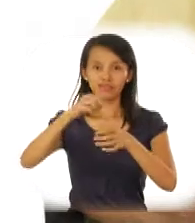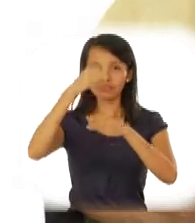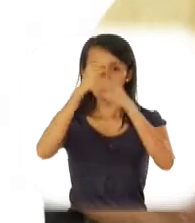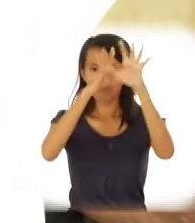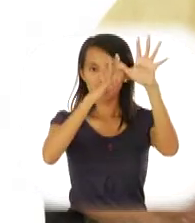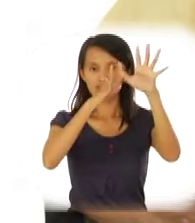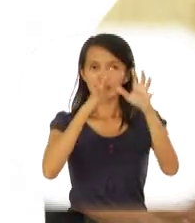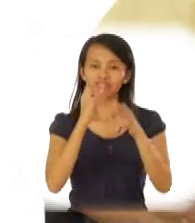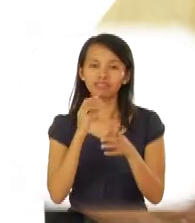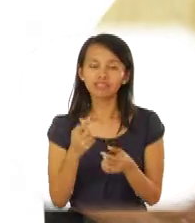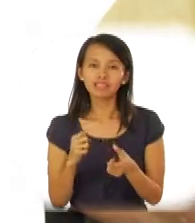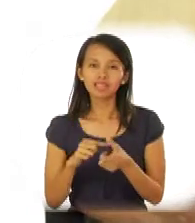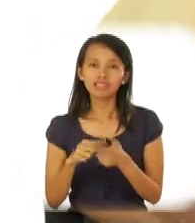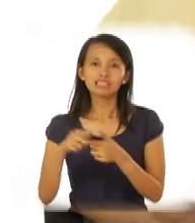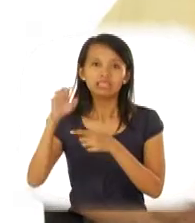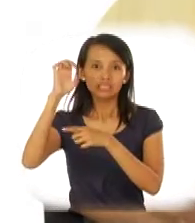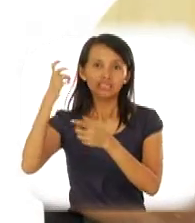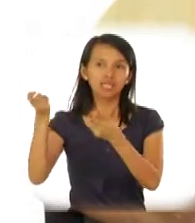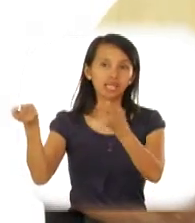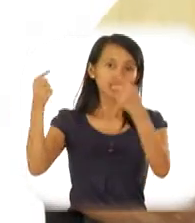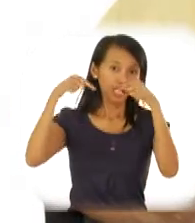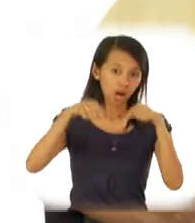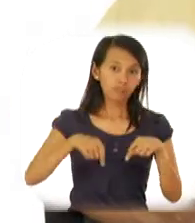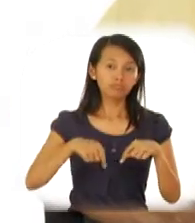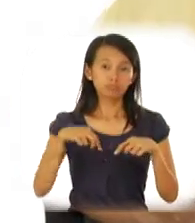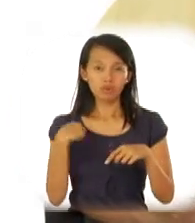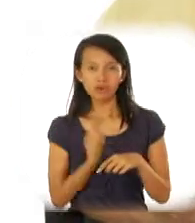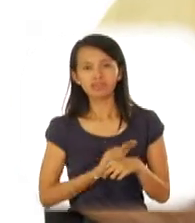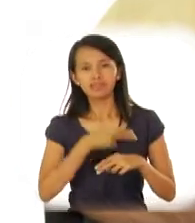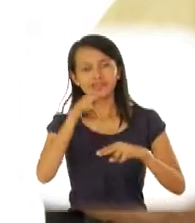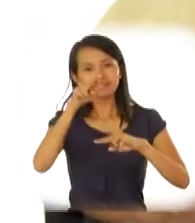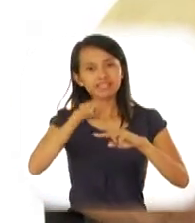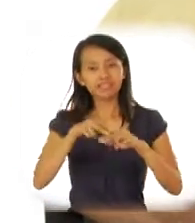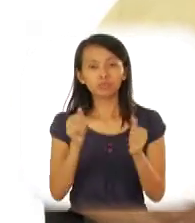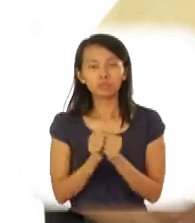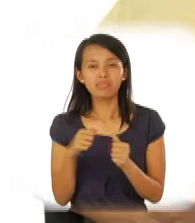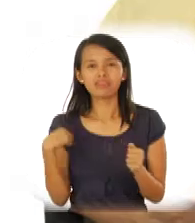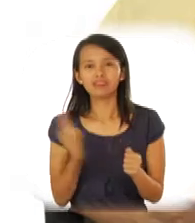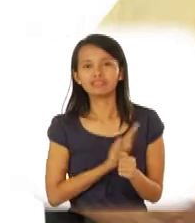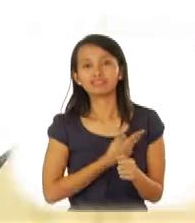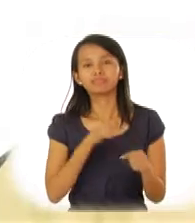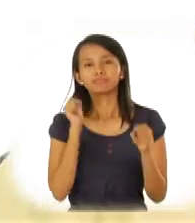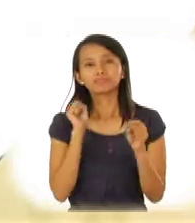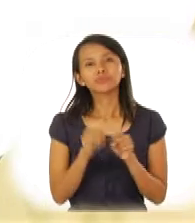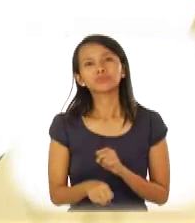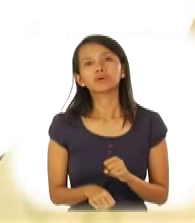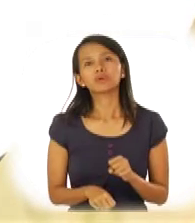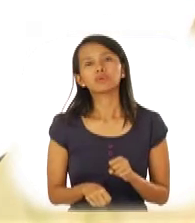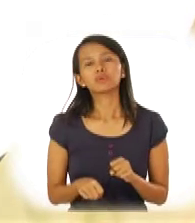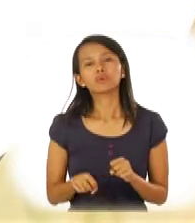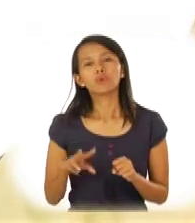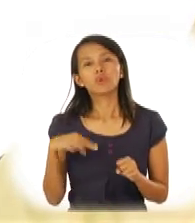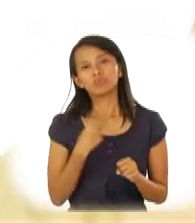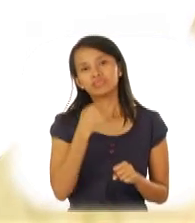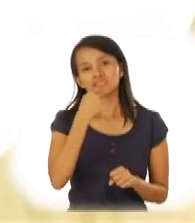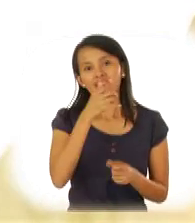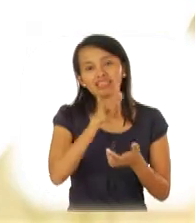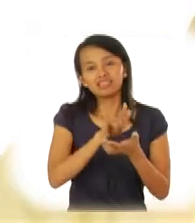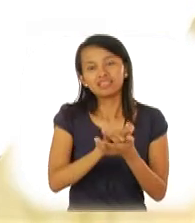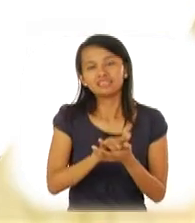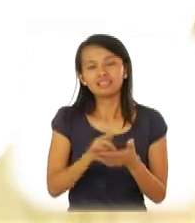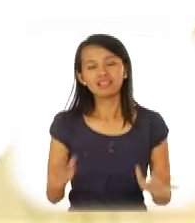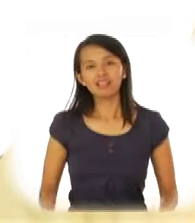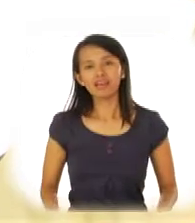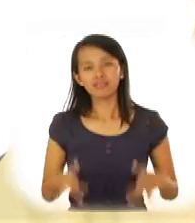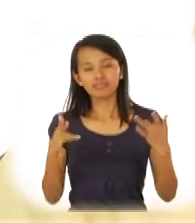seat at the right hand of the Father, he can come to us and sit with us. So, we